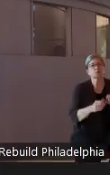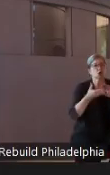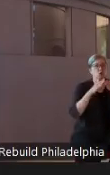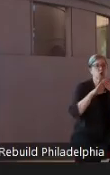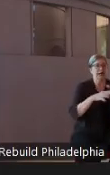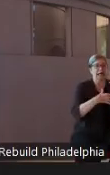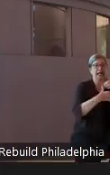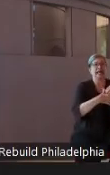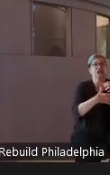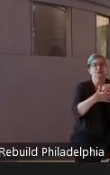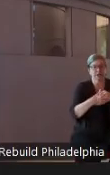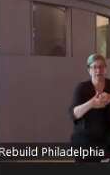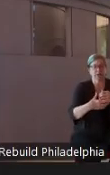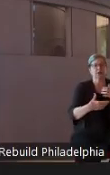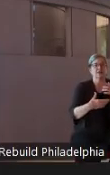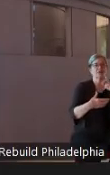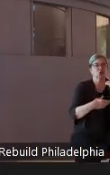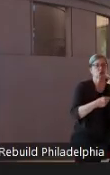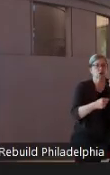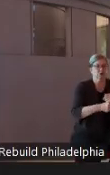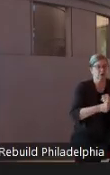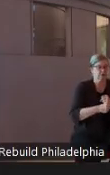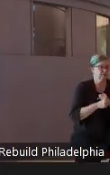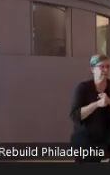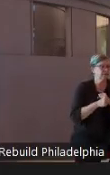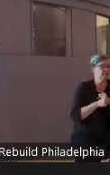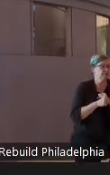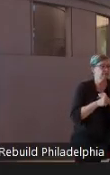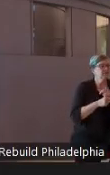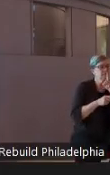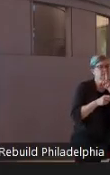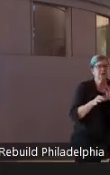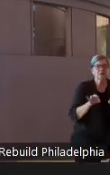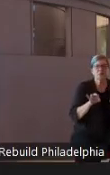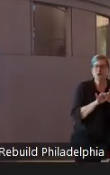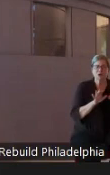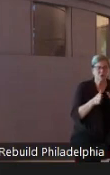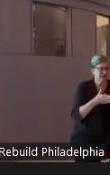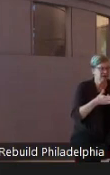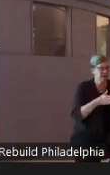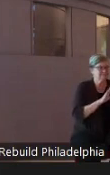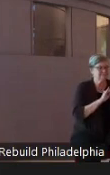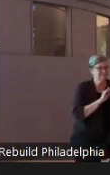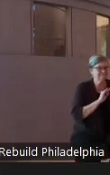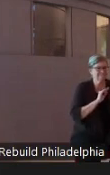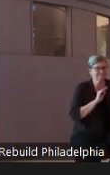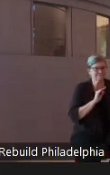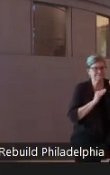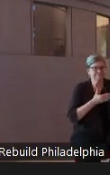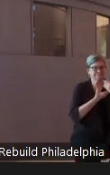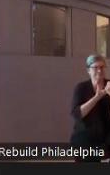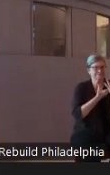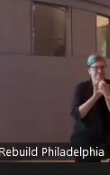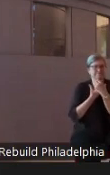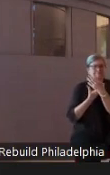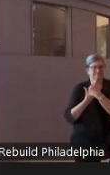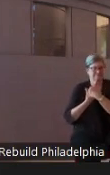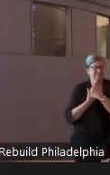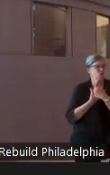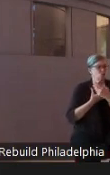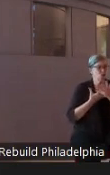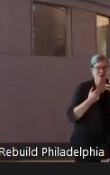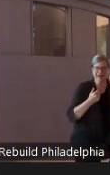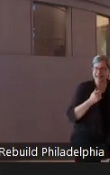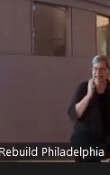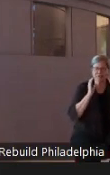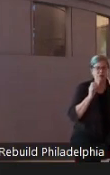engagement over the course of the next 2 years. It was important to do that. We needed to hear from a lot